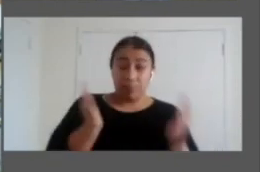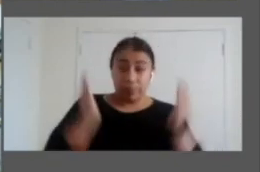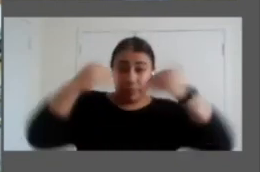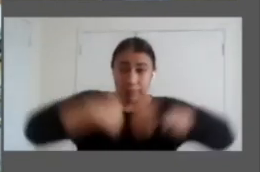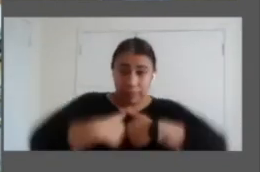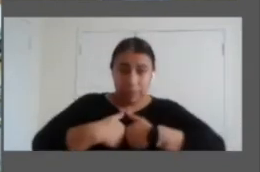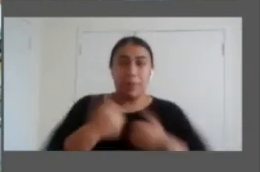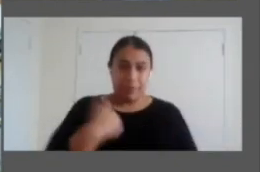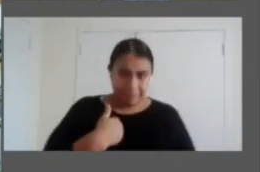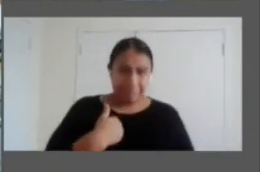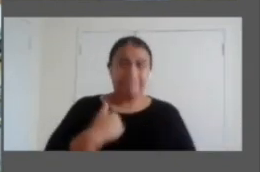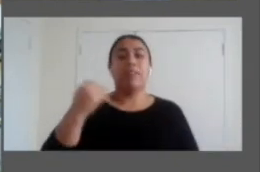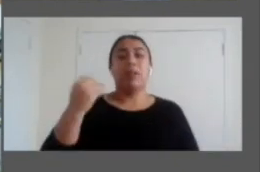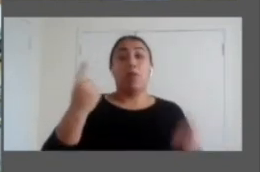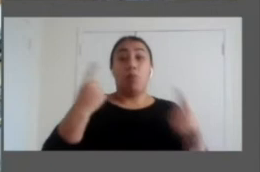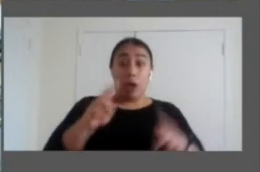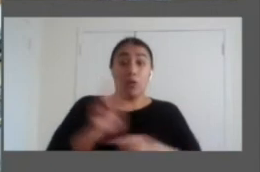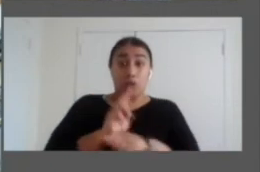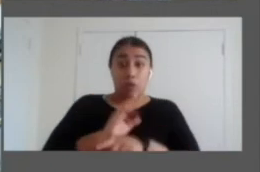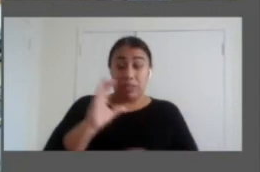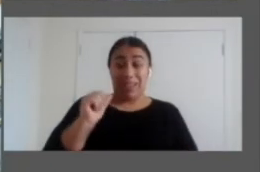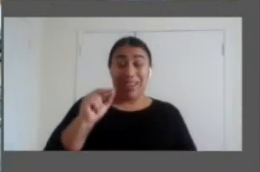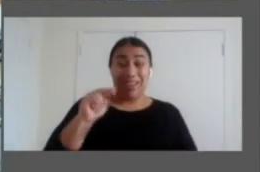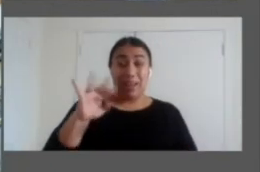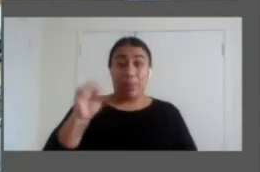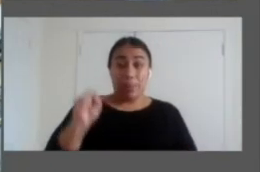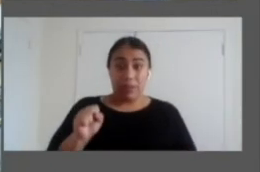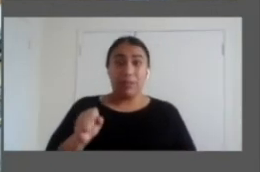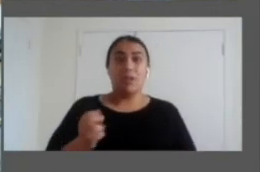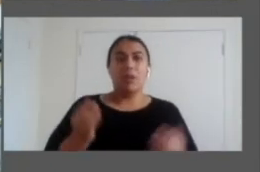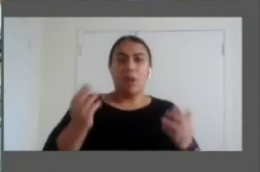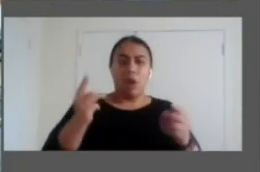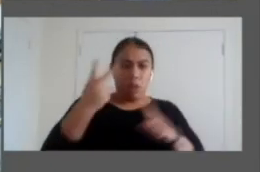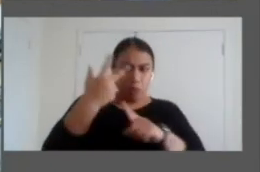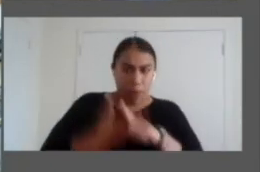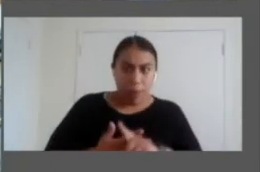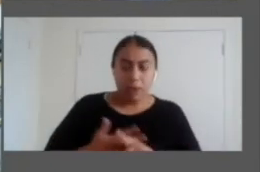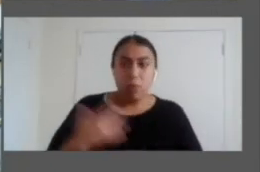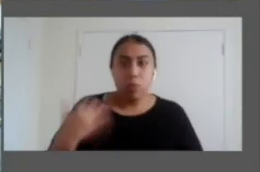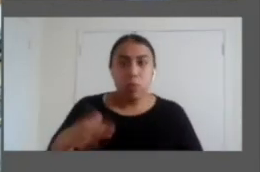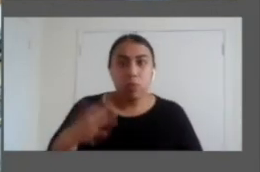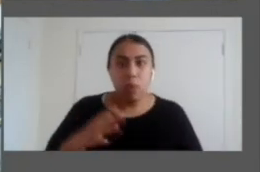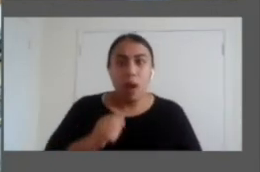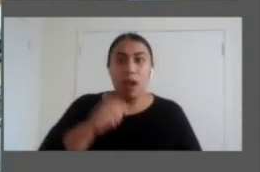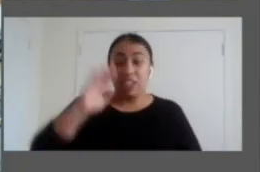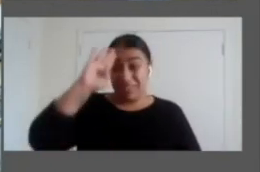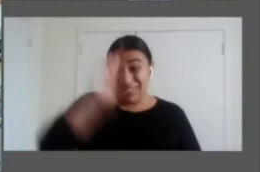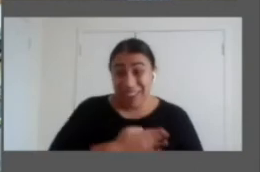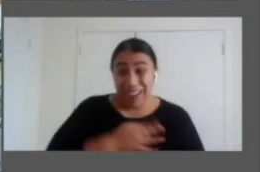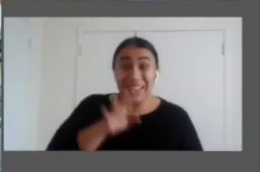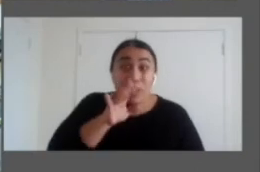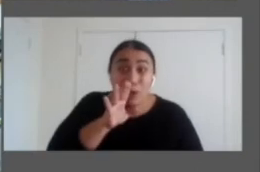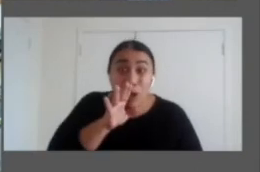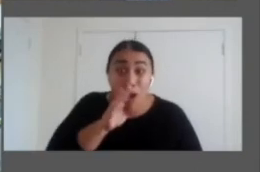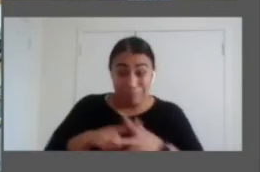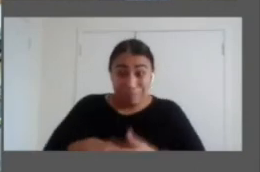not just the young child, but their family, and even for me to experience that firsthand. And since these early stories, we